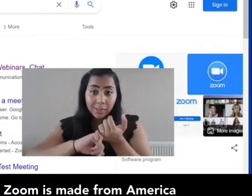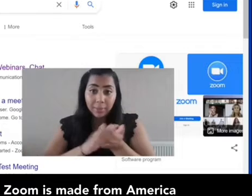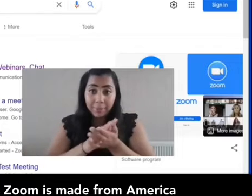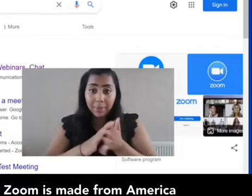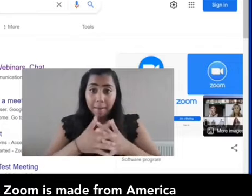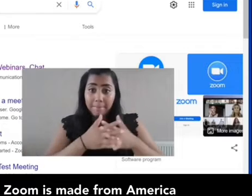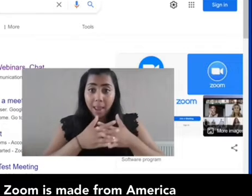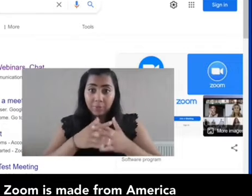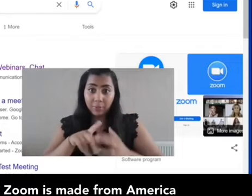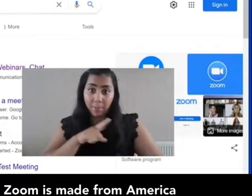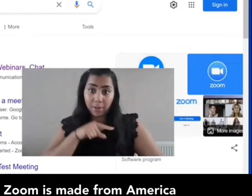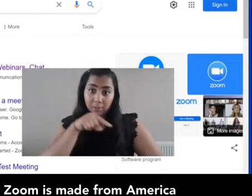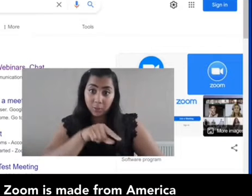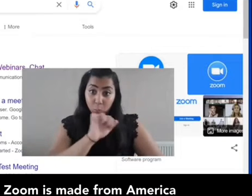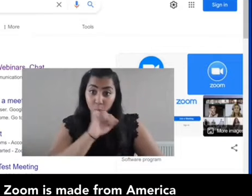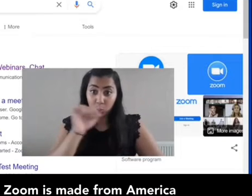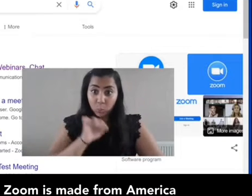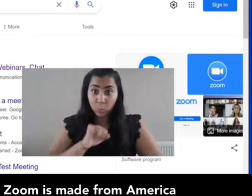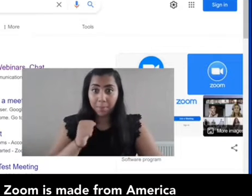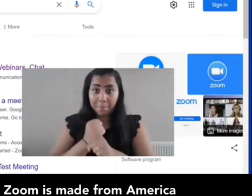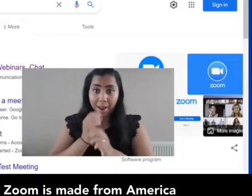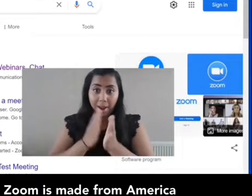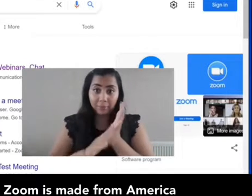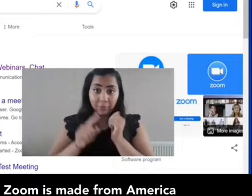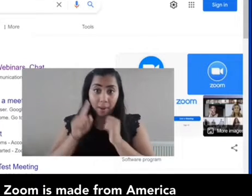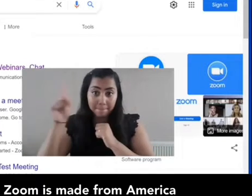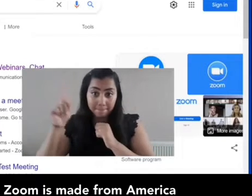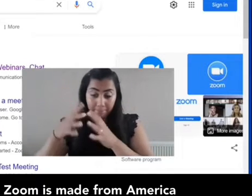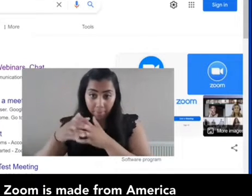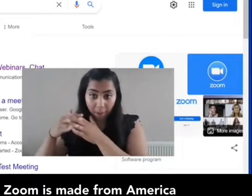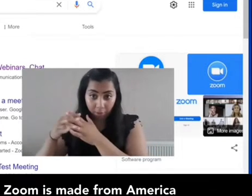means America, as Zoom is made from America.